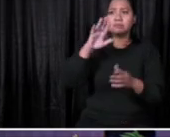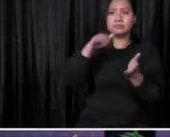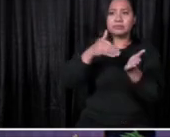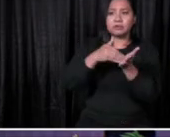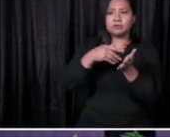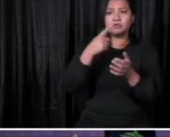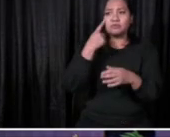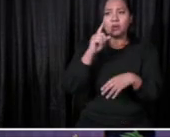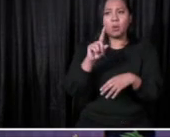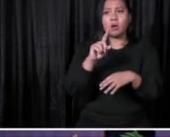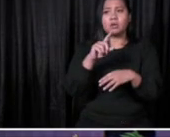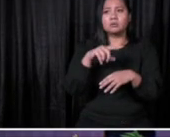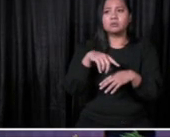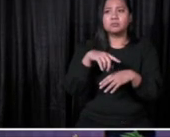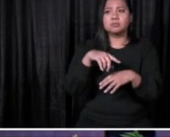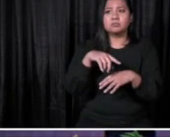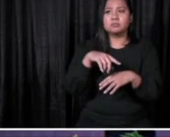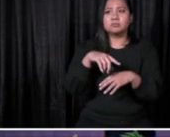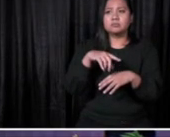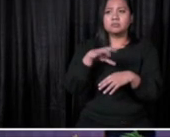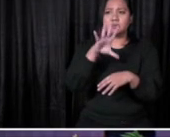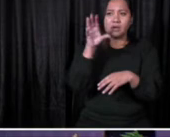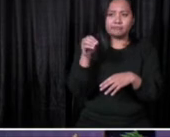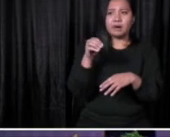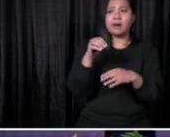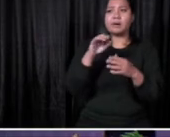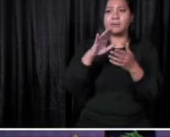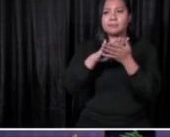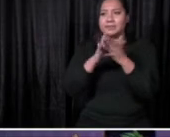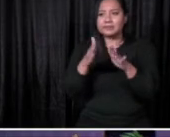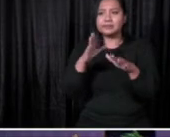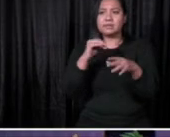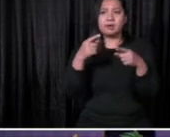and Conflict Resolution Program